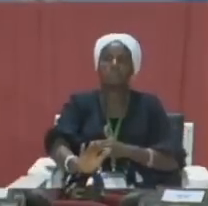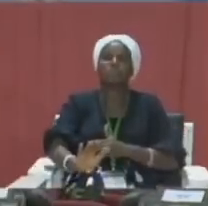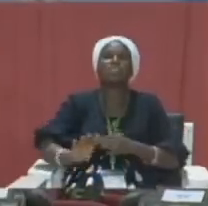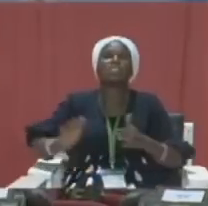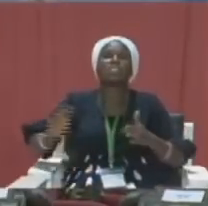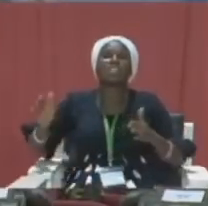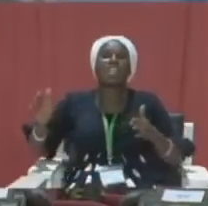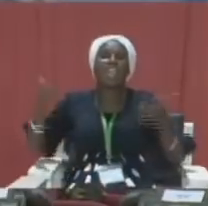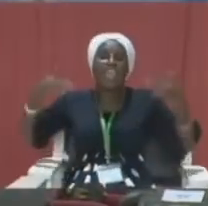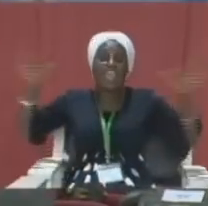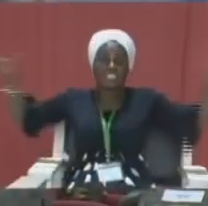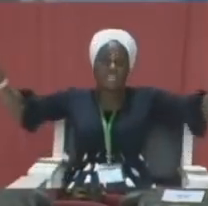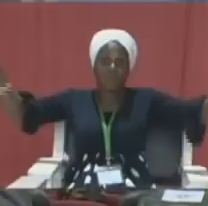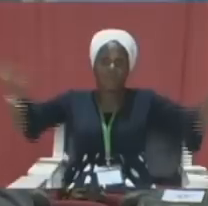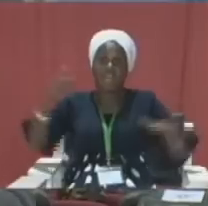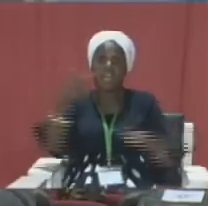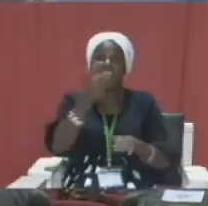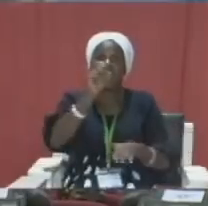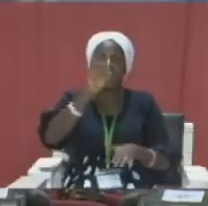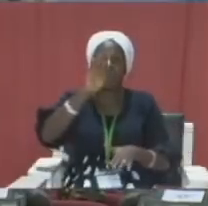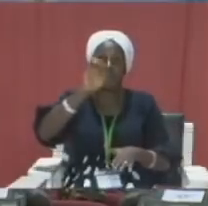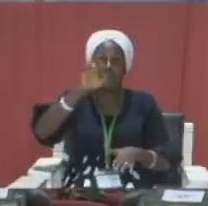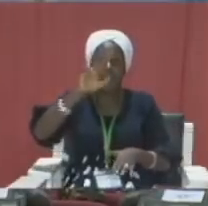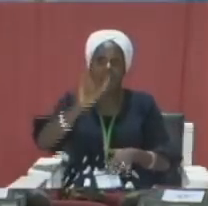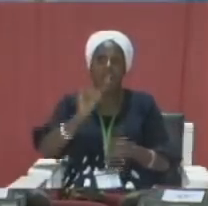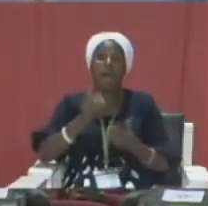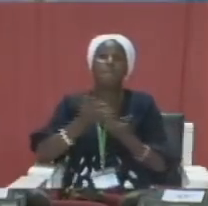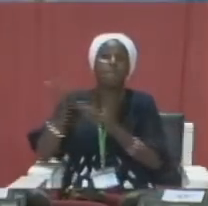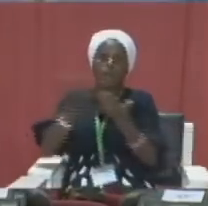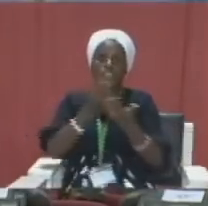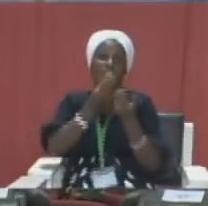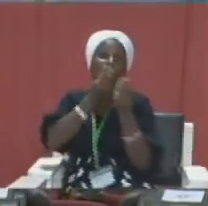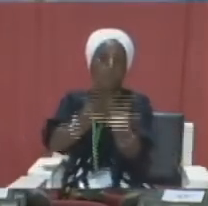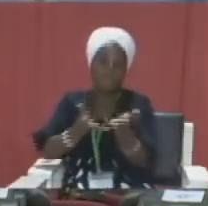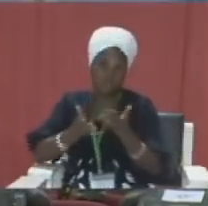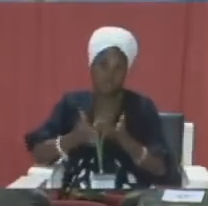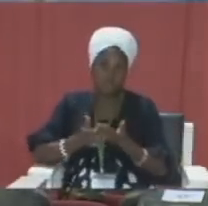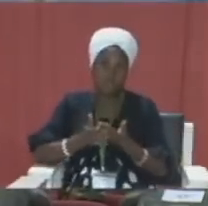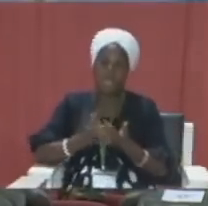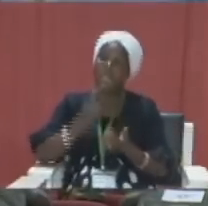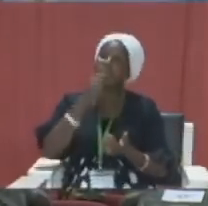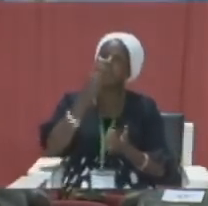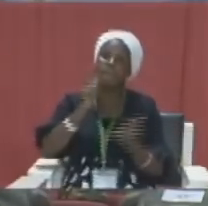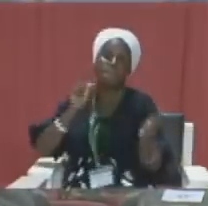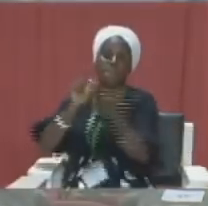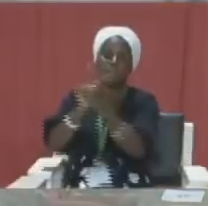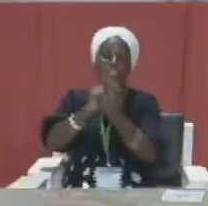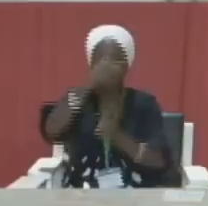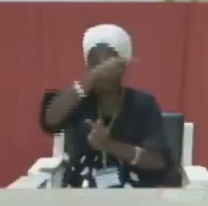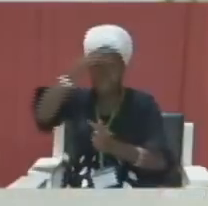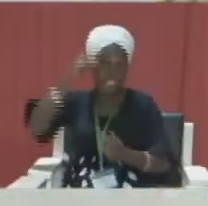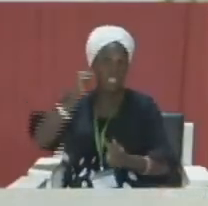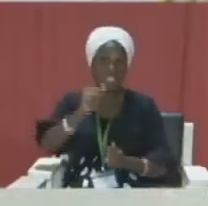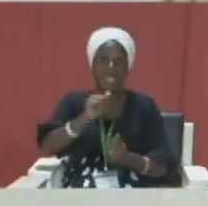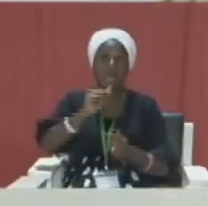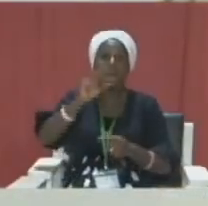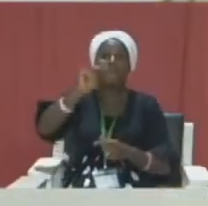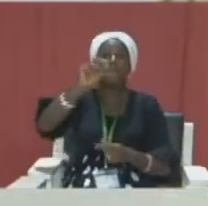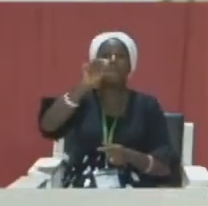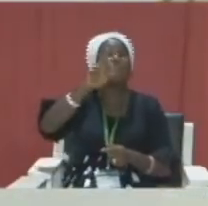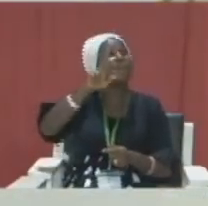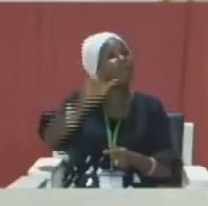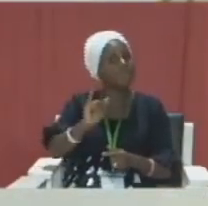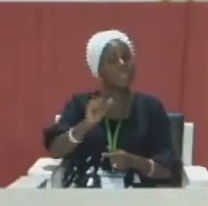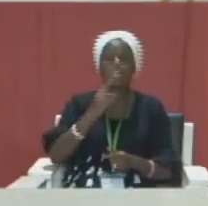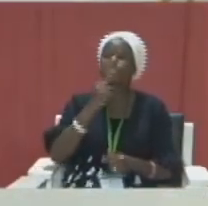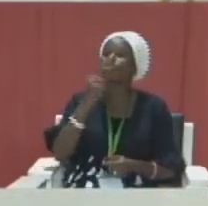And Gabriel brought the information to a chosen virgin called Mary. And he told her in